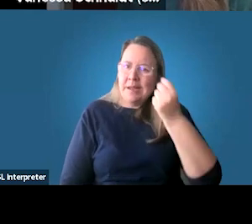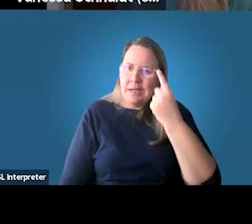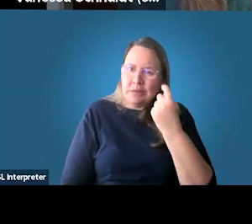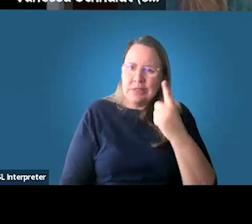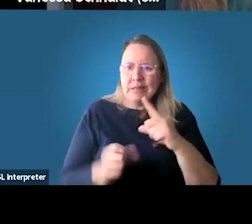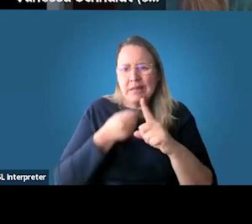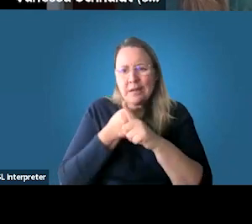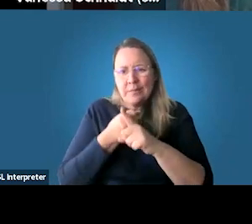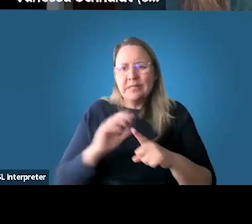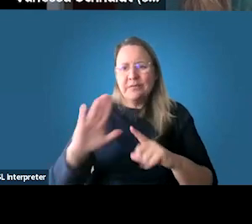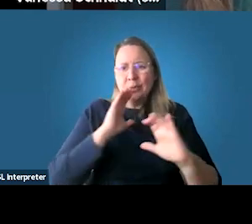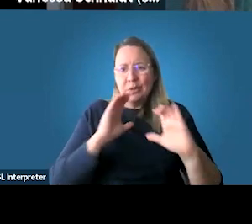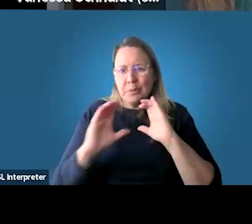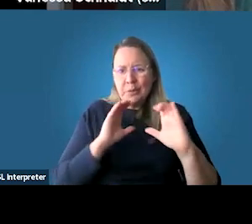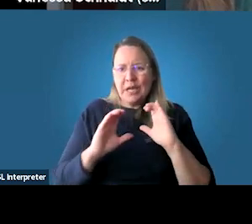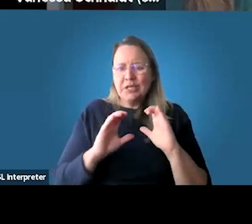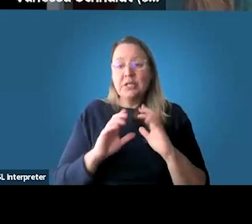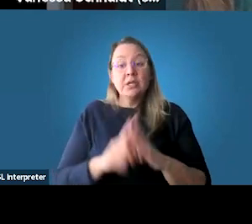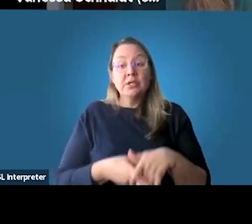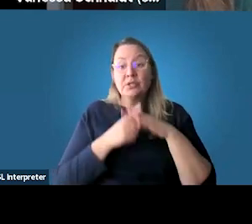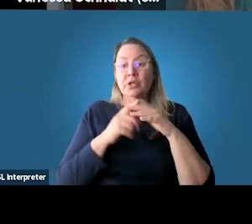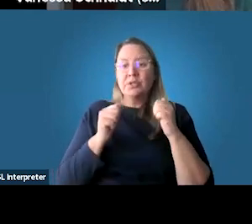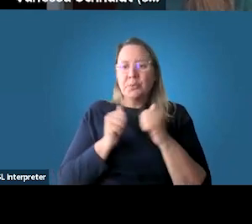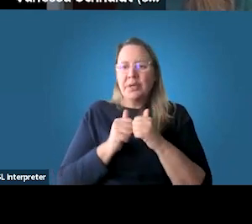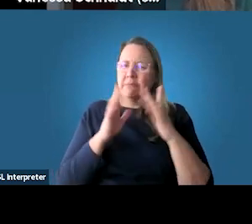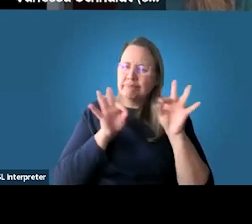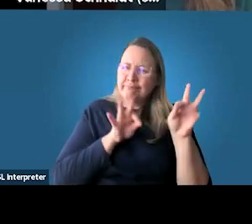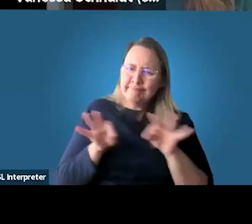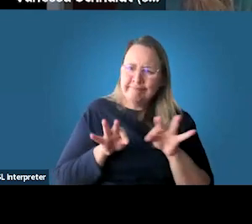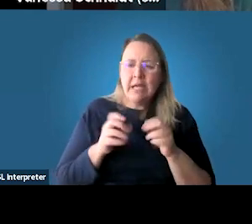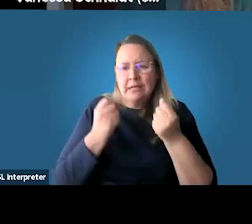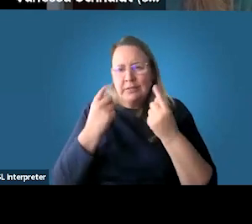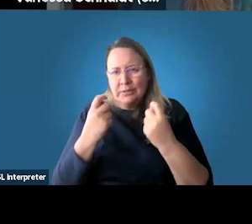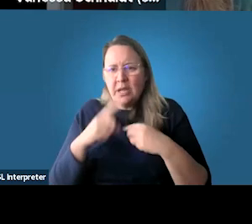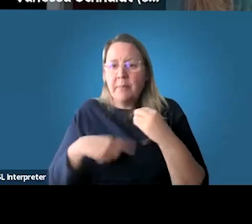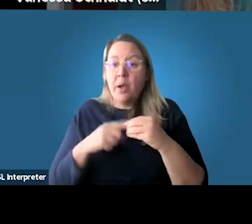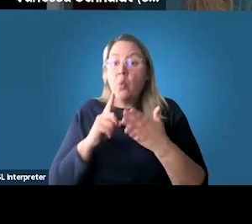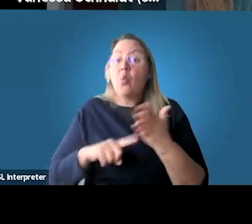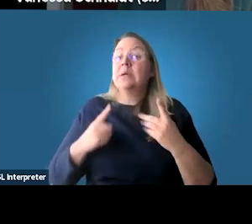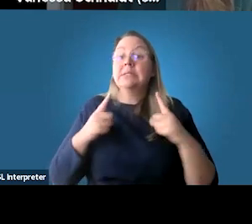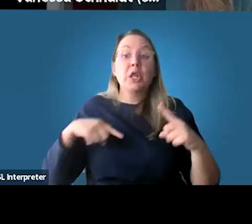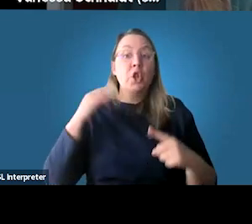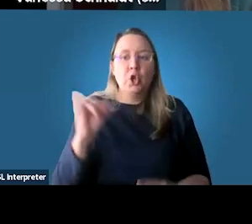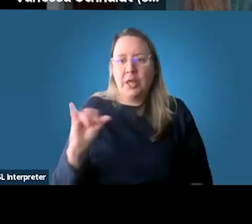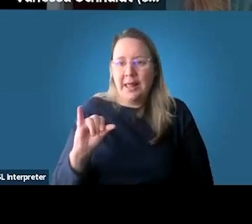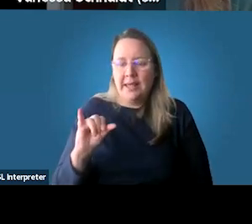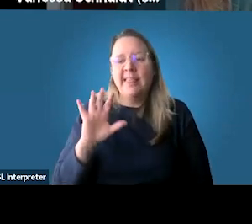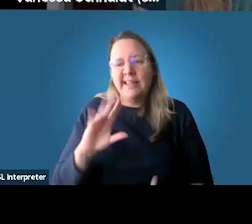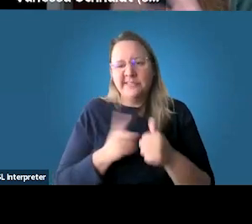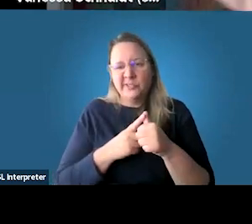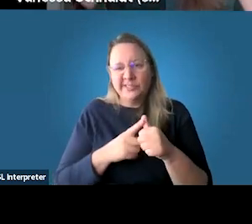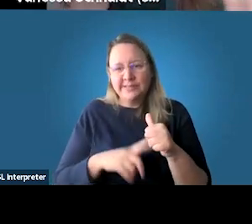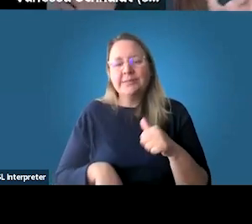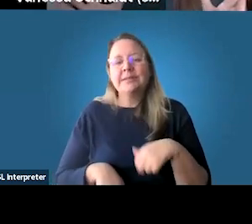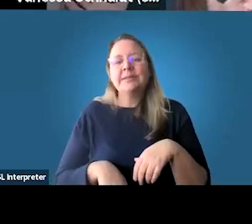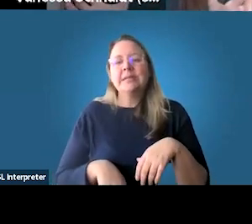the impact of your communications all starts with defining and understanding what success looks like. That's number 1.